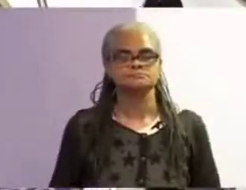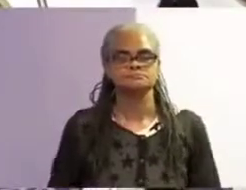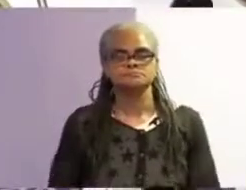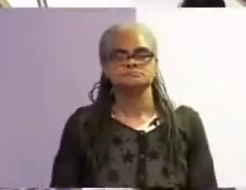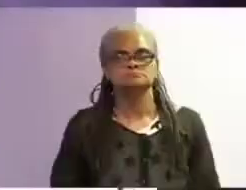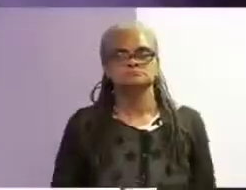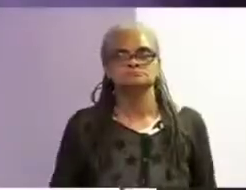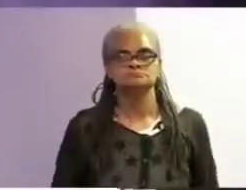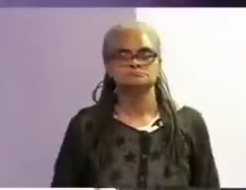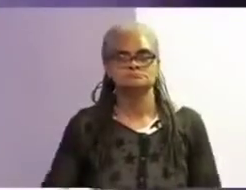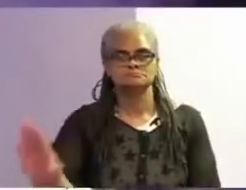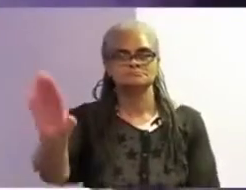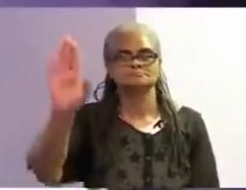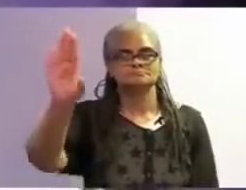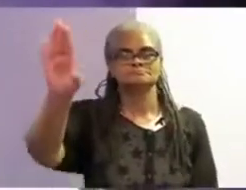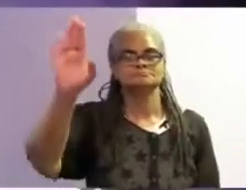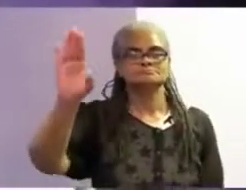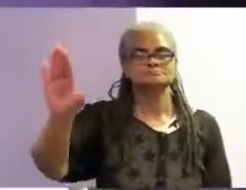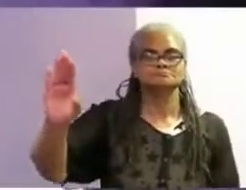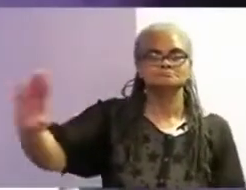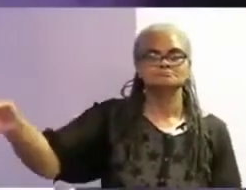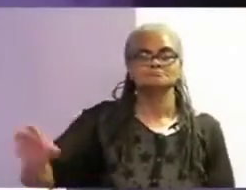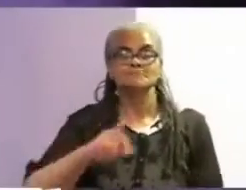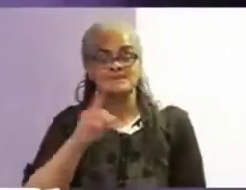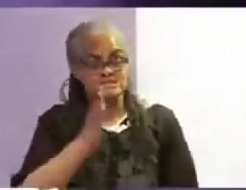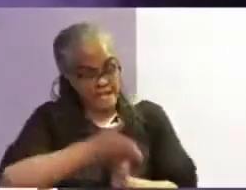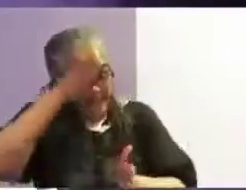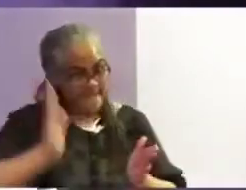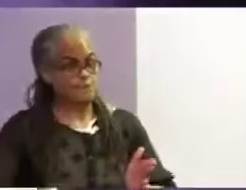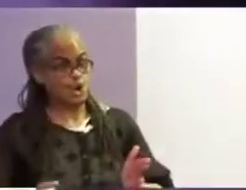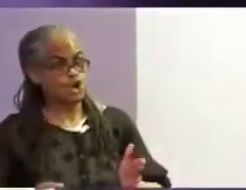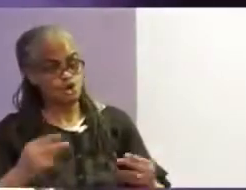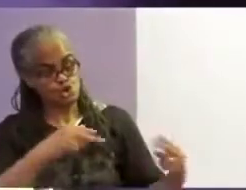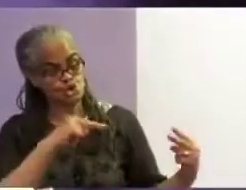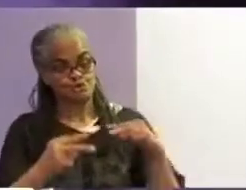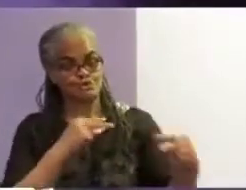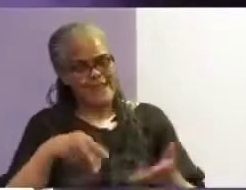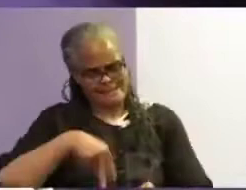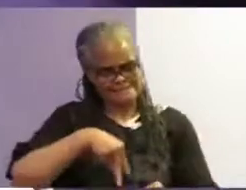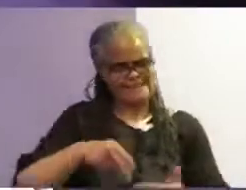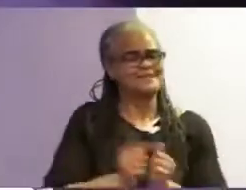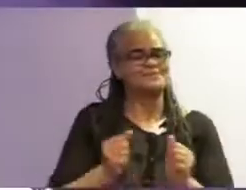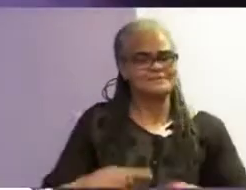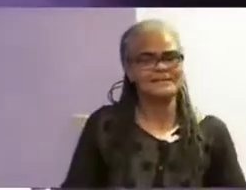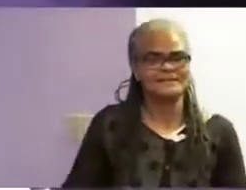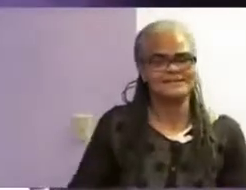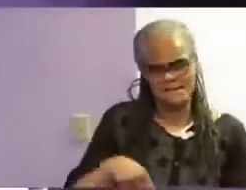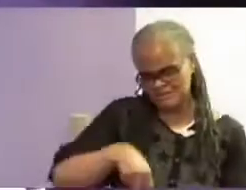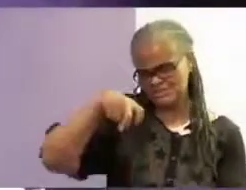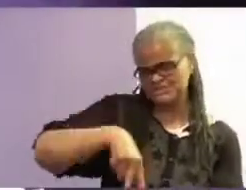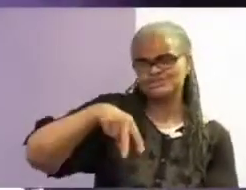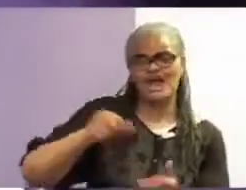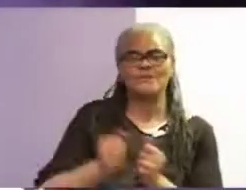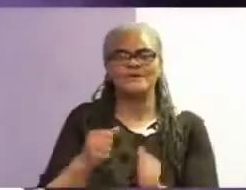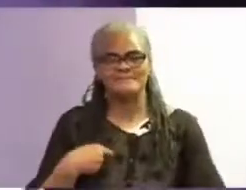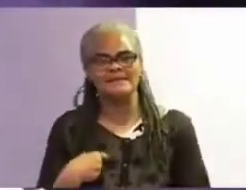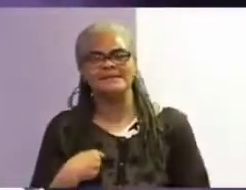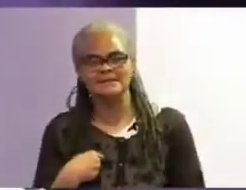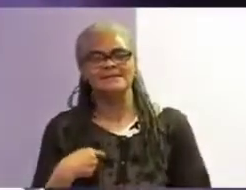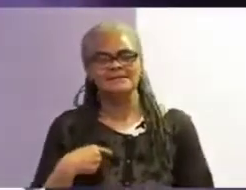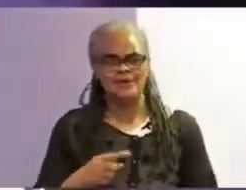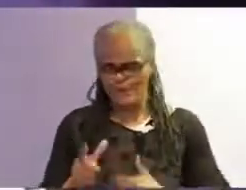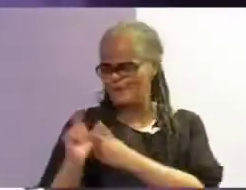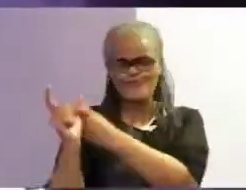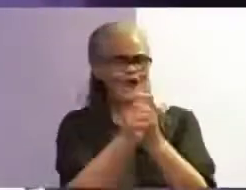Look at your neighbor, shout neighbor, dance with me, shout with me, roar with